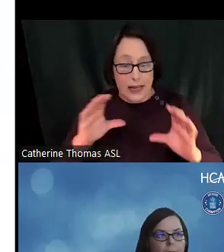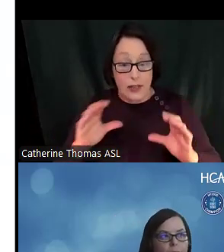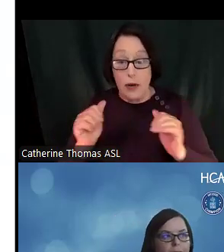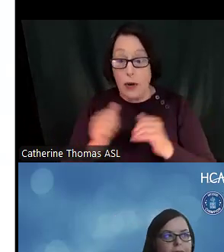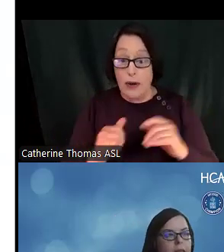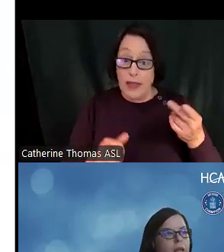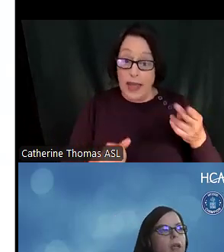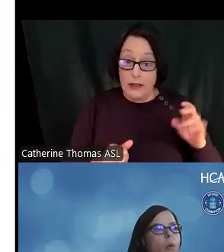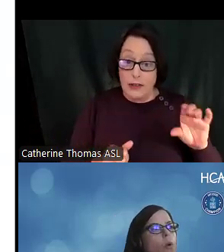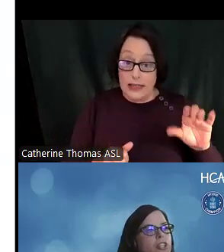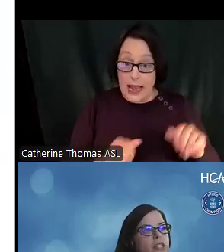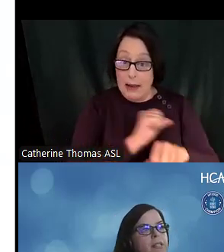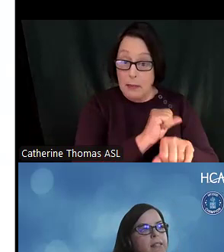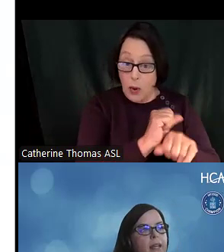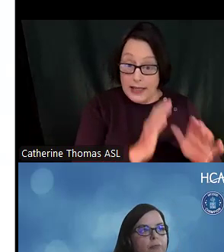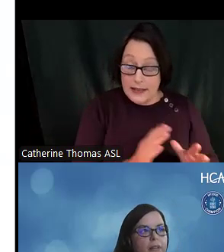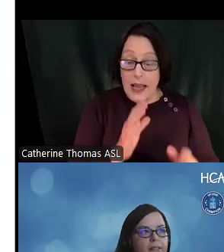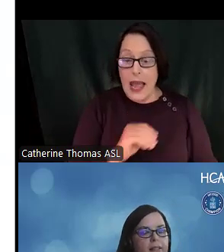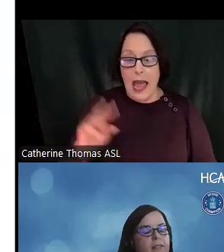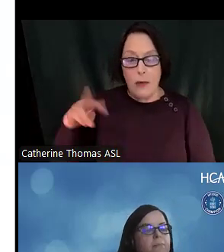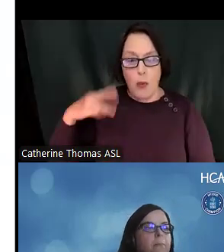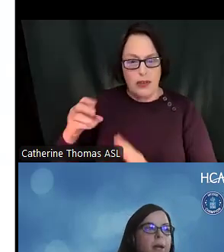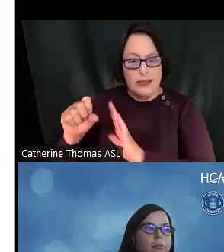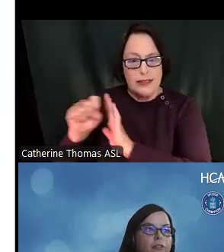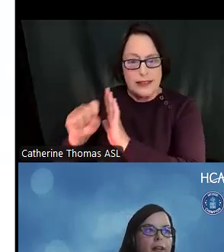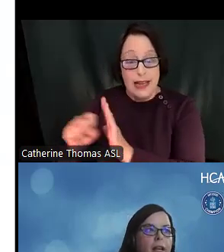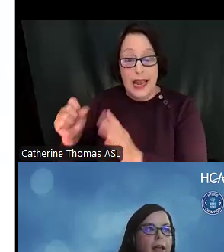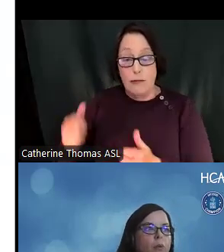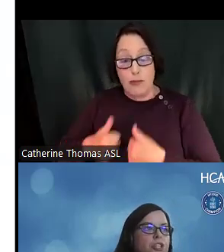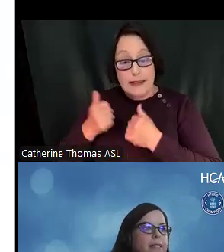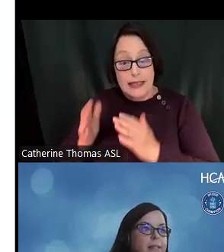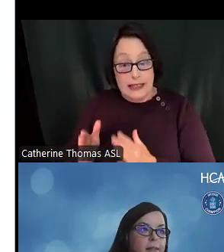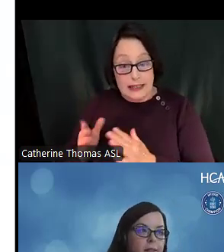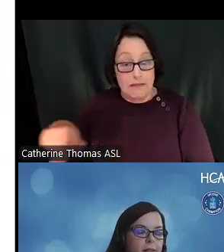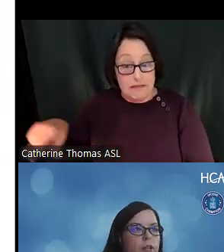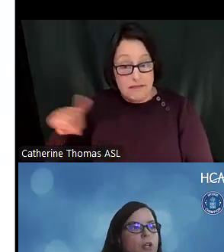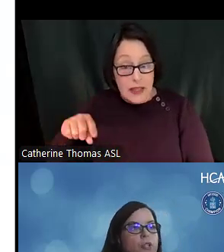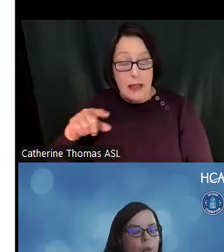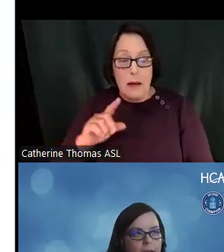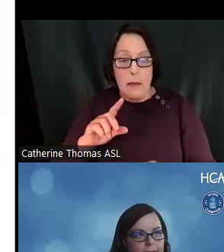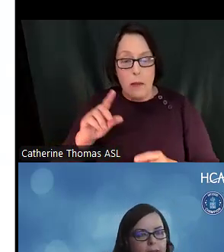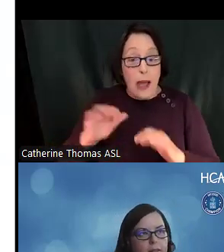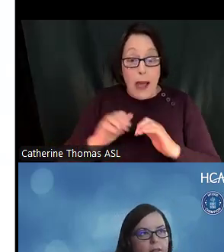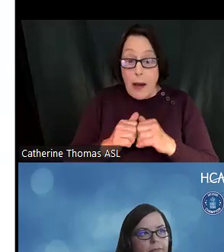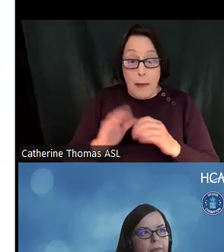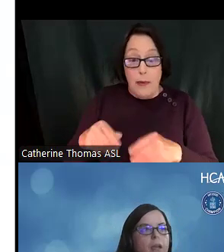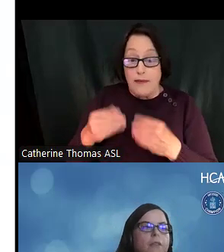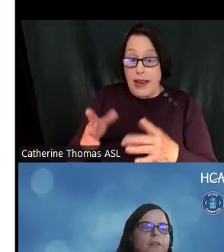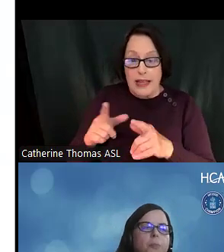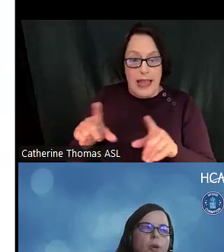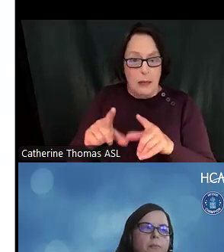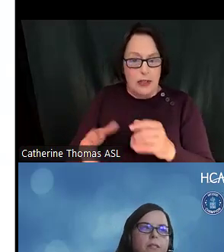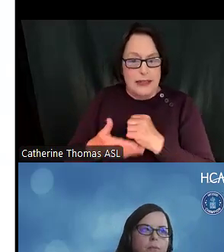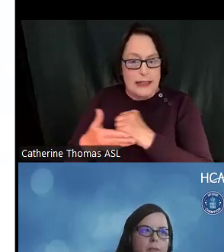Authority employees and Washington State residents by providing language assistance to clients.